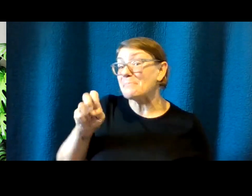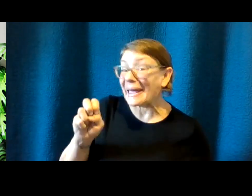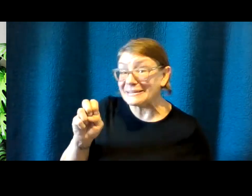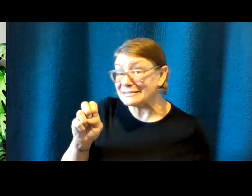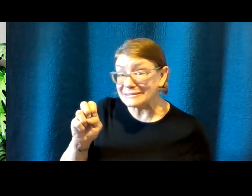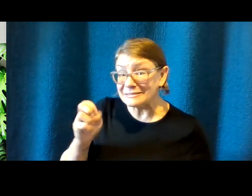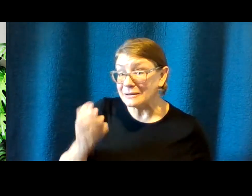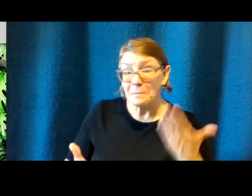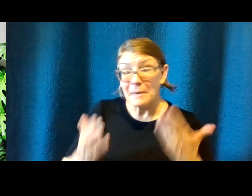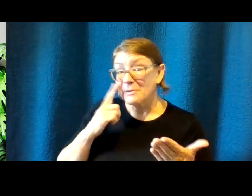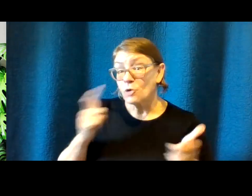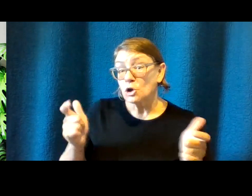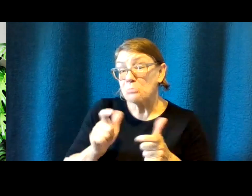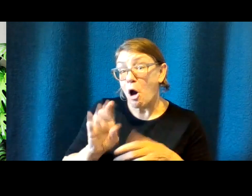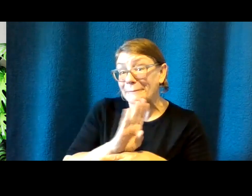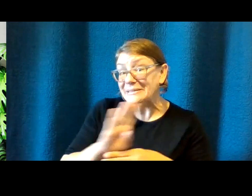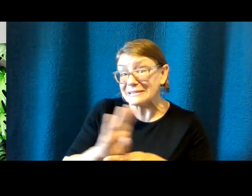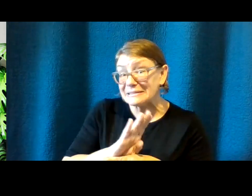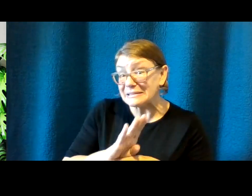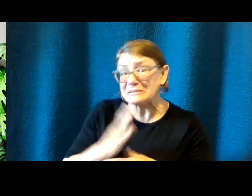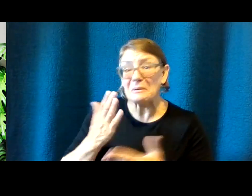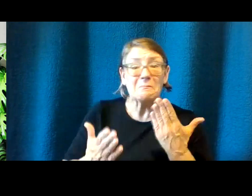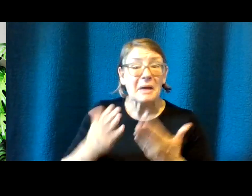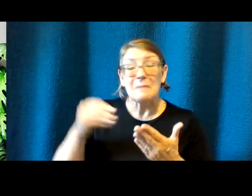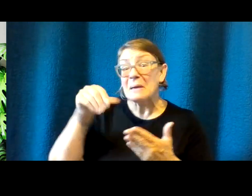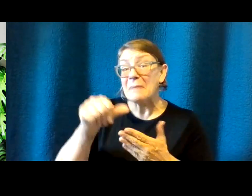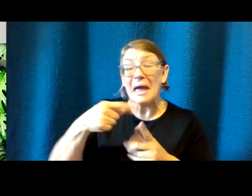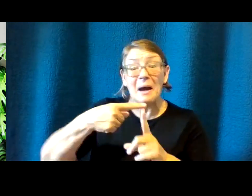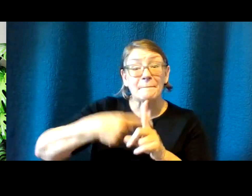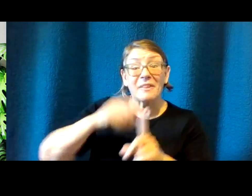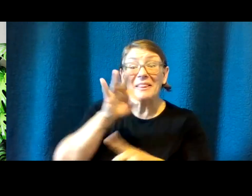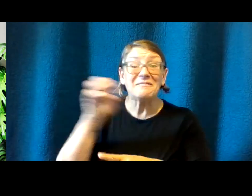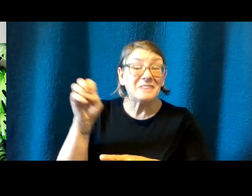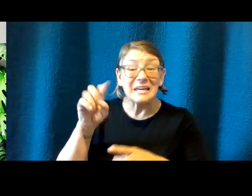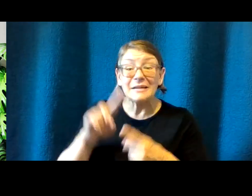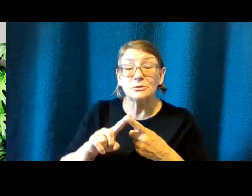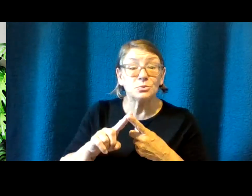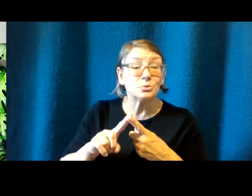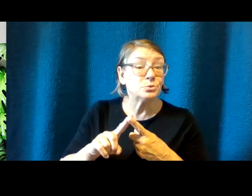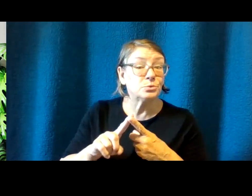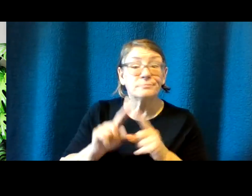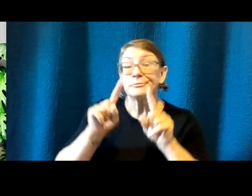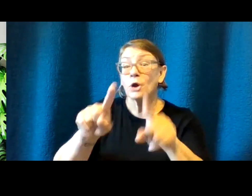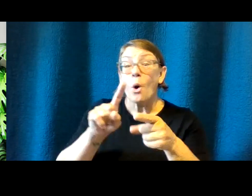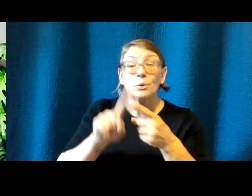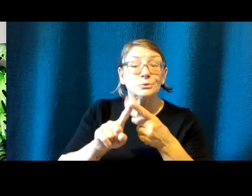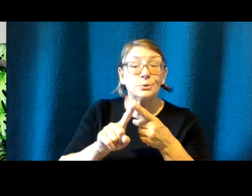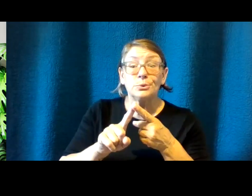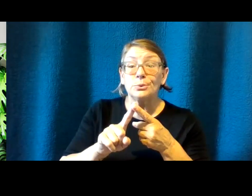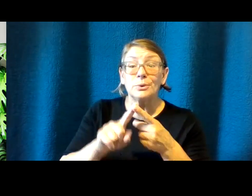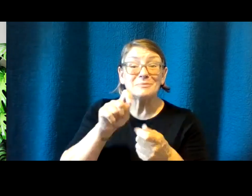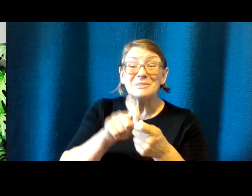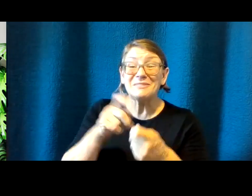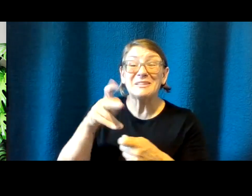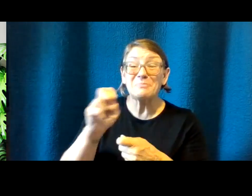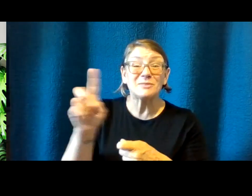maybe for smaller businesses, maybe they pay a monthly fee to be able to go to a space that there's